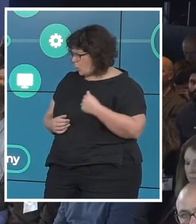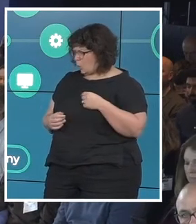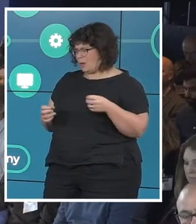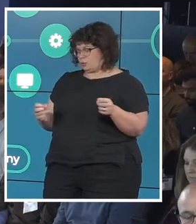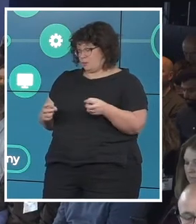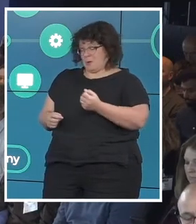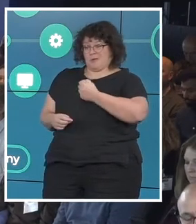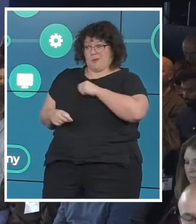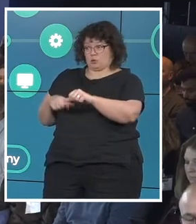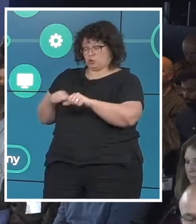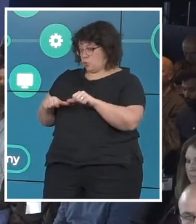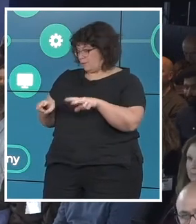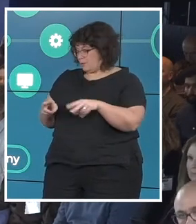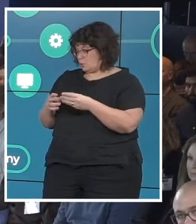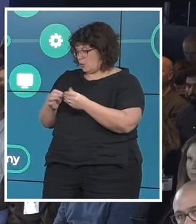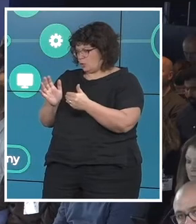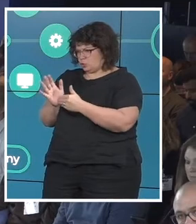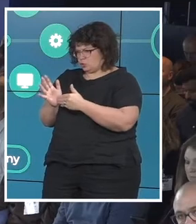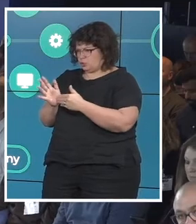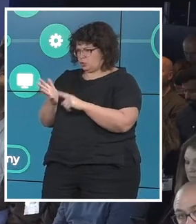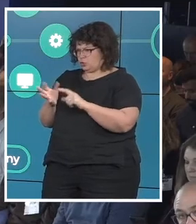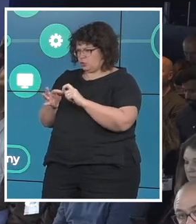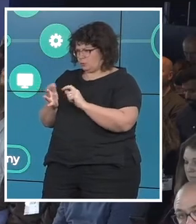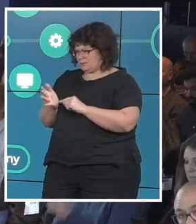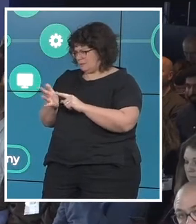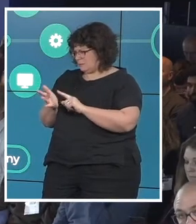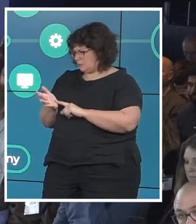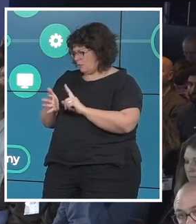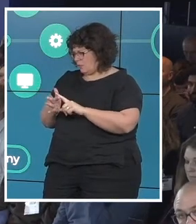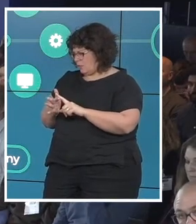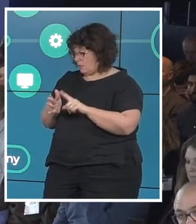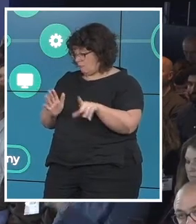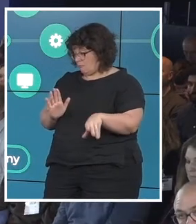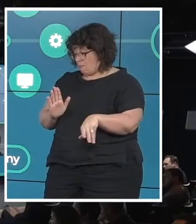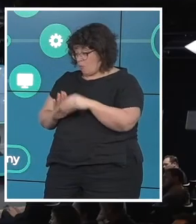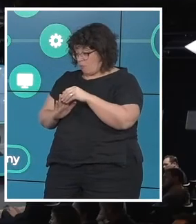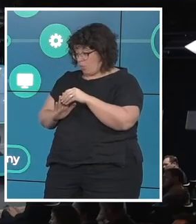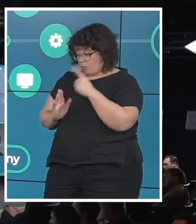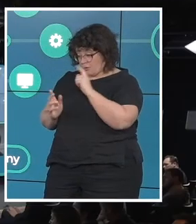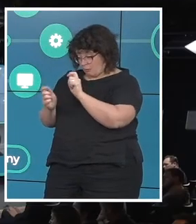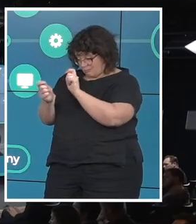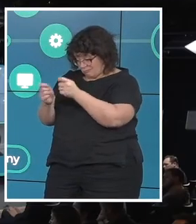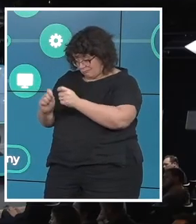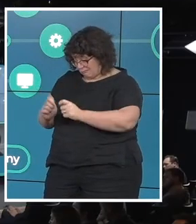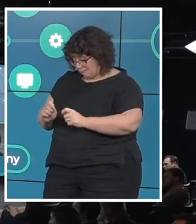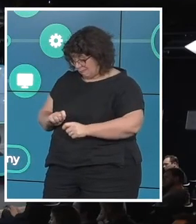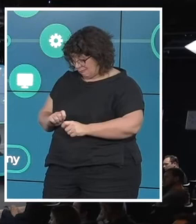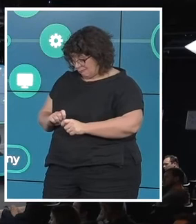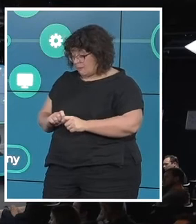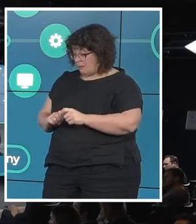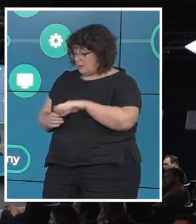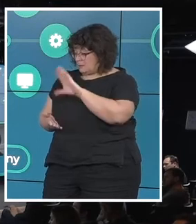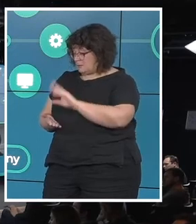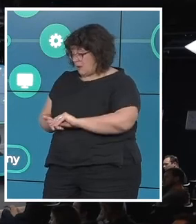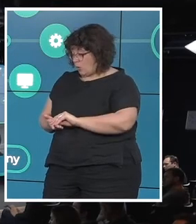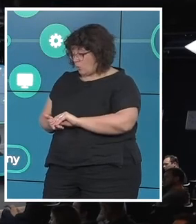as captions, and you can download it, and it's 50 cents a minute. And it won't do longer than 30 minutes. So that's the only constraint we